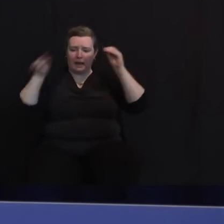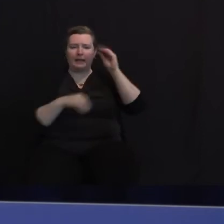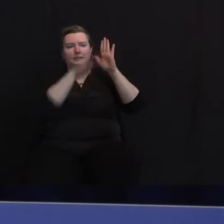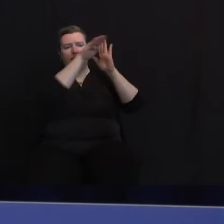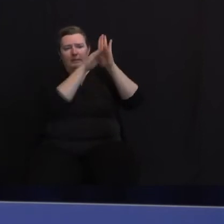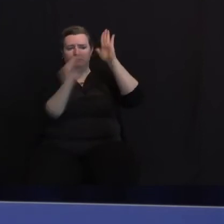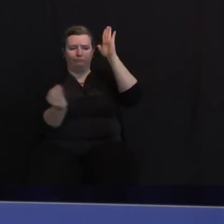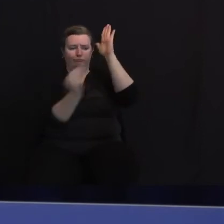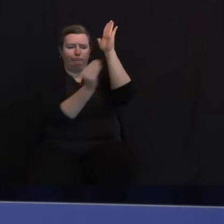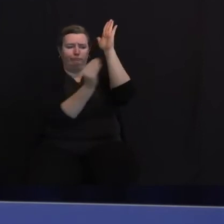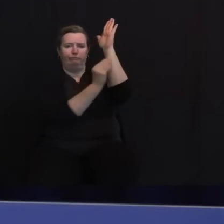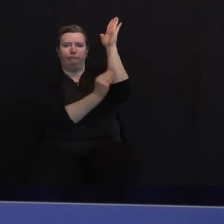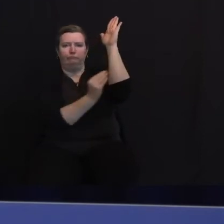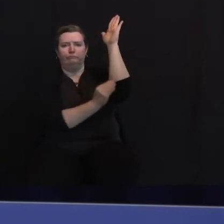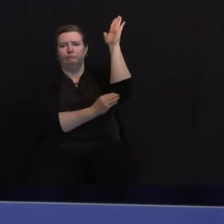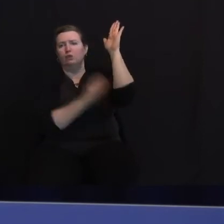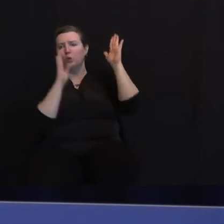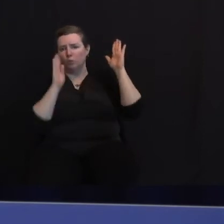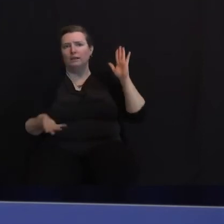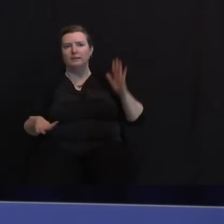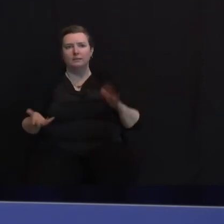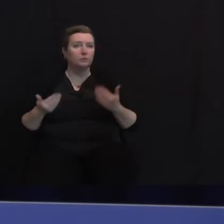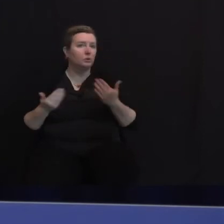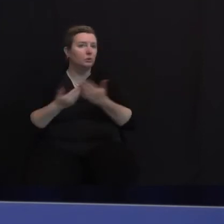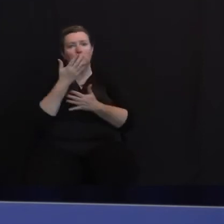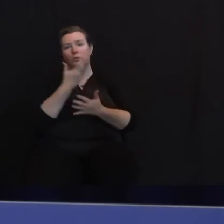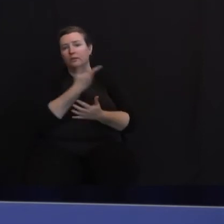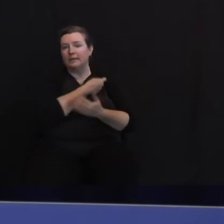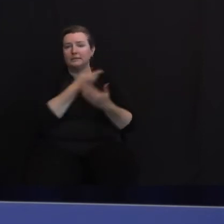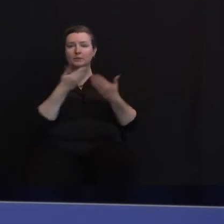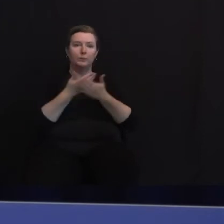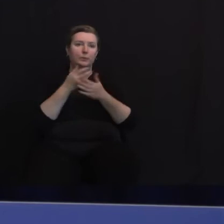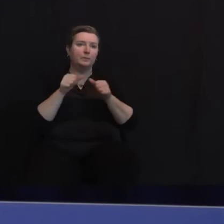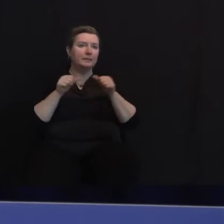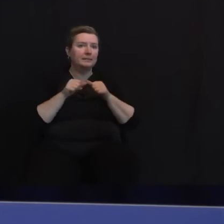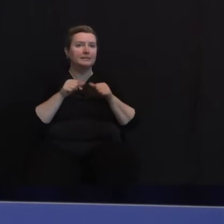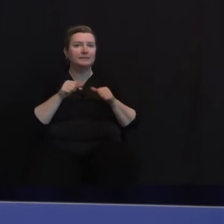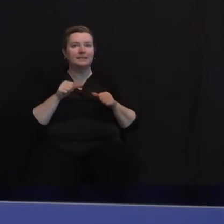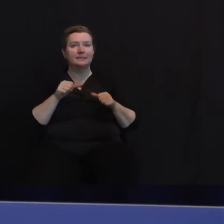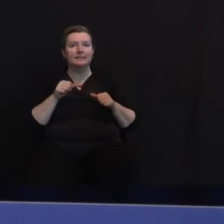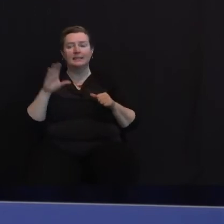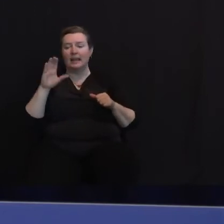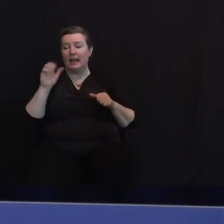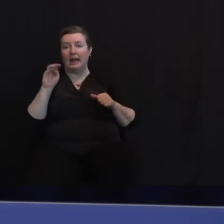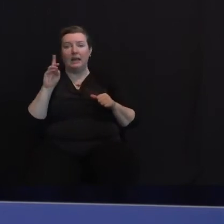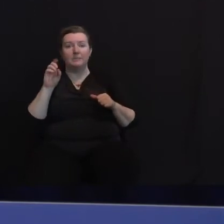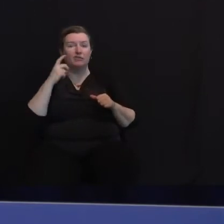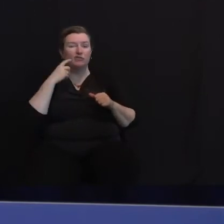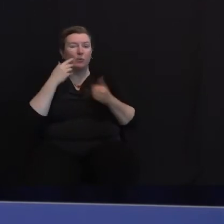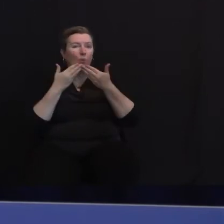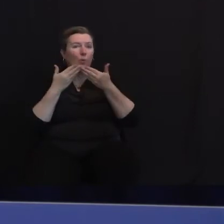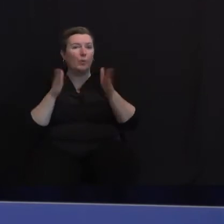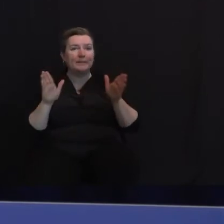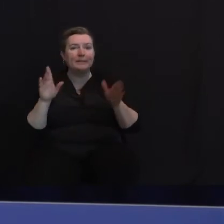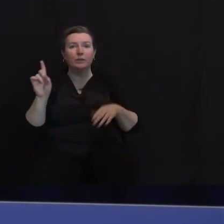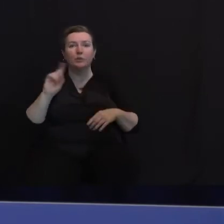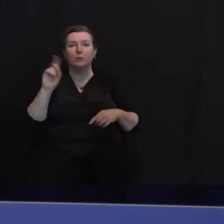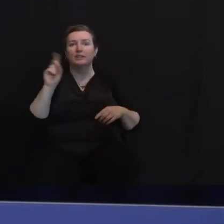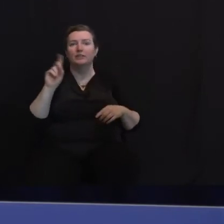day. For example, today in Camden County announced the opening of a site at the Camden